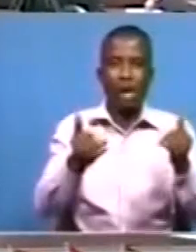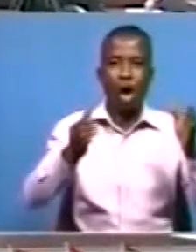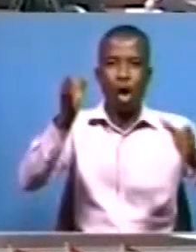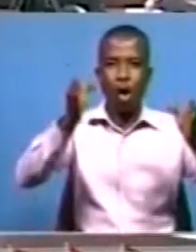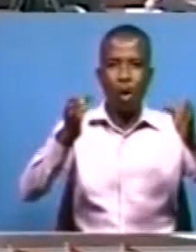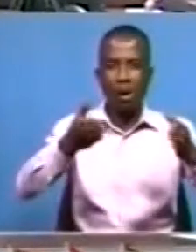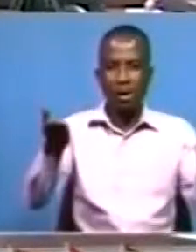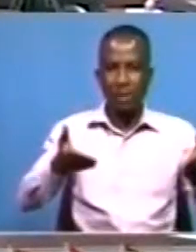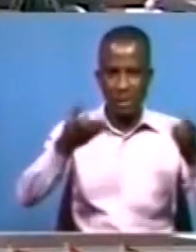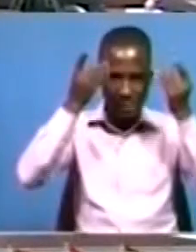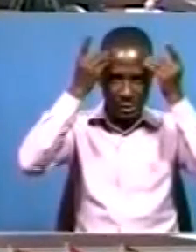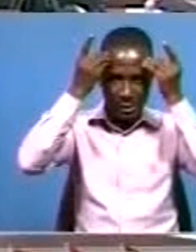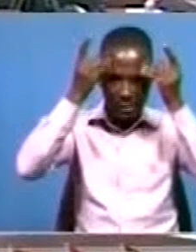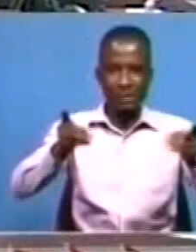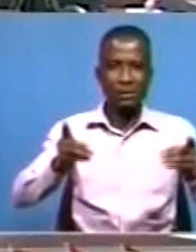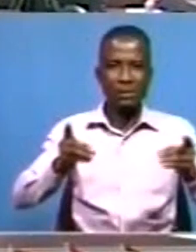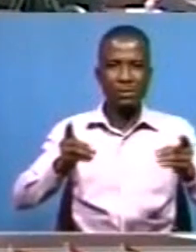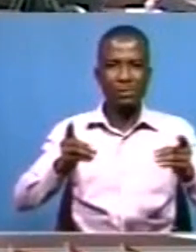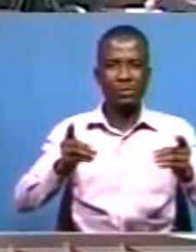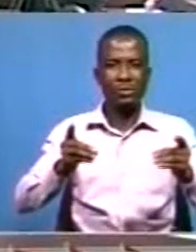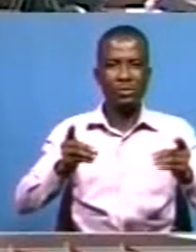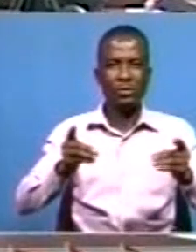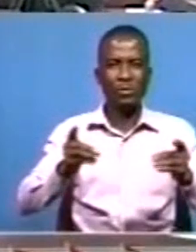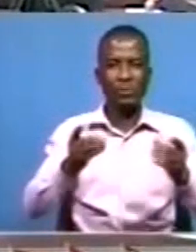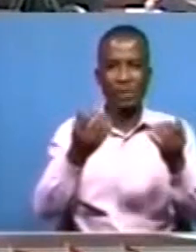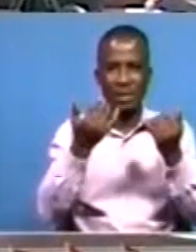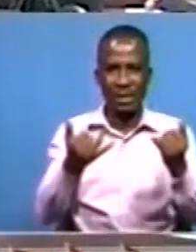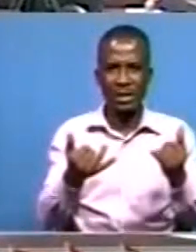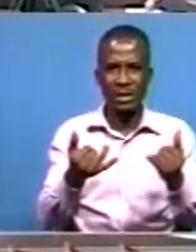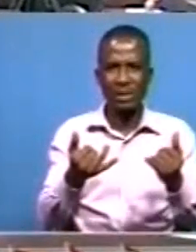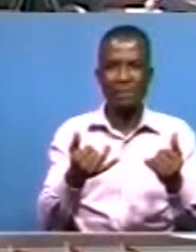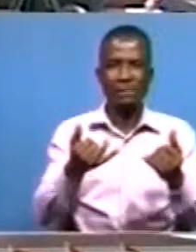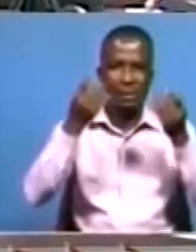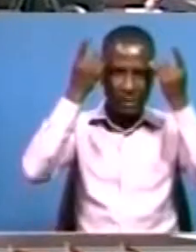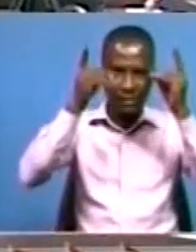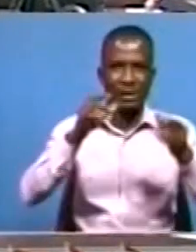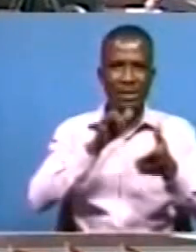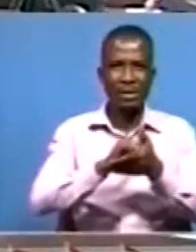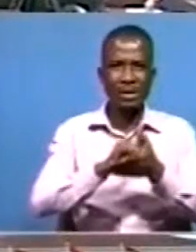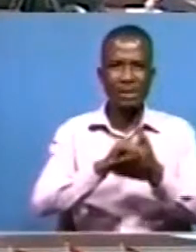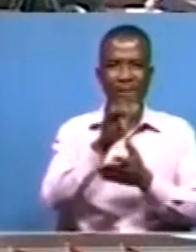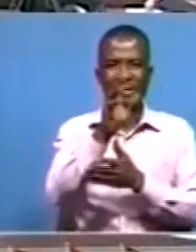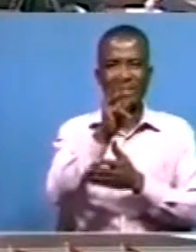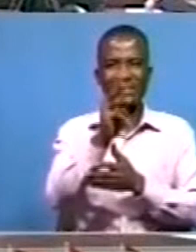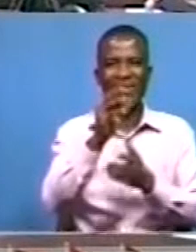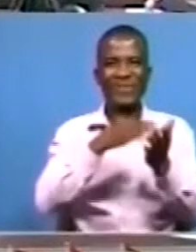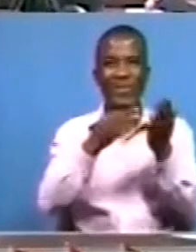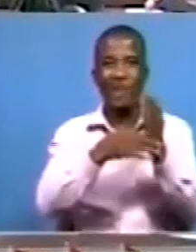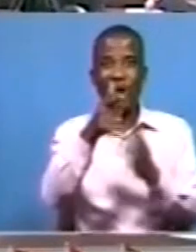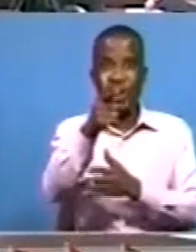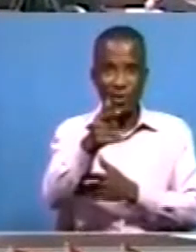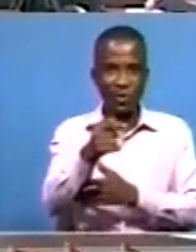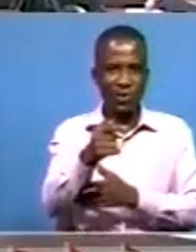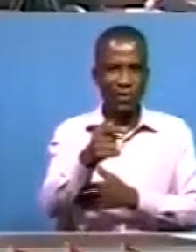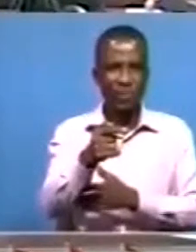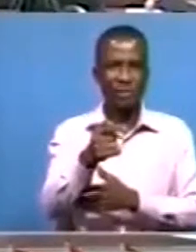a court whose decision must be followed by all courts, we set out in our decision of 16th February 2021 the